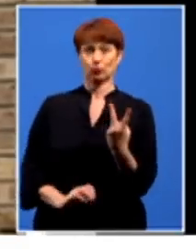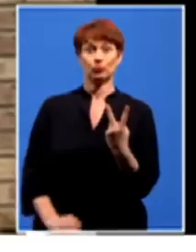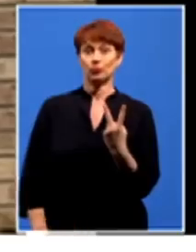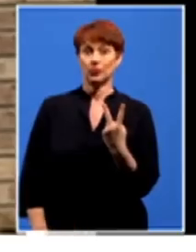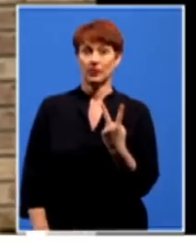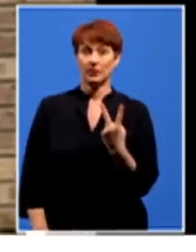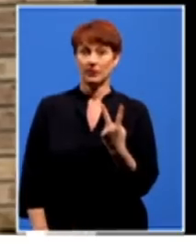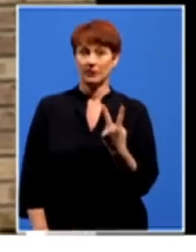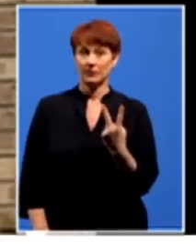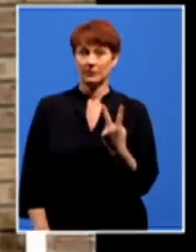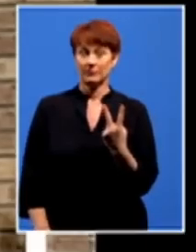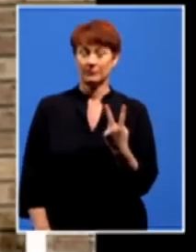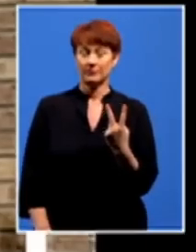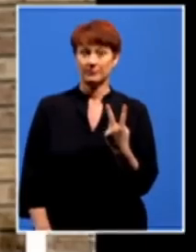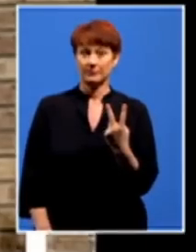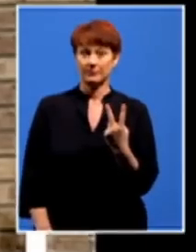and these were